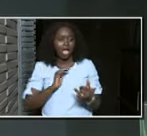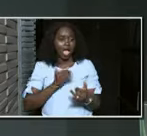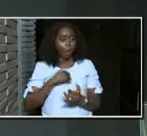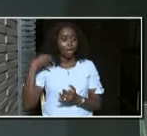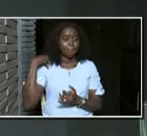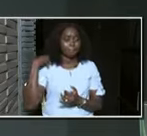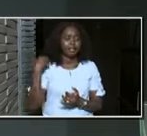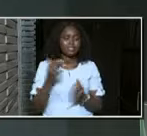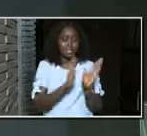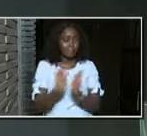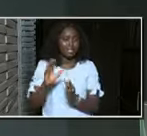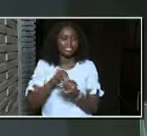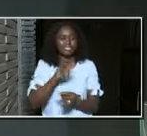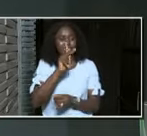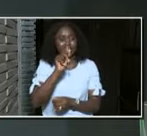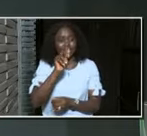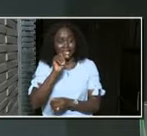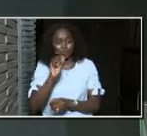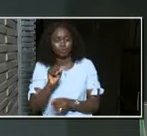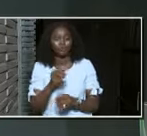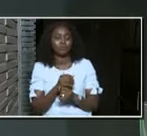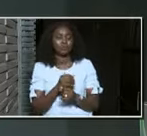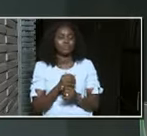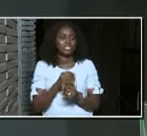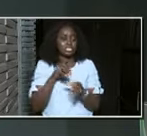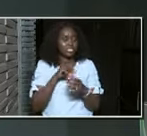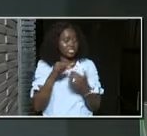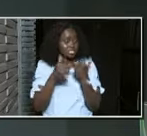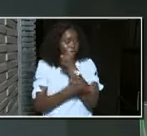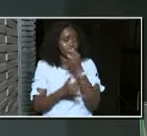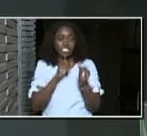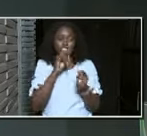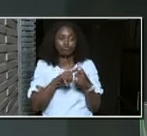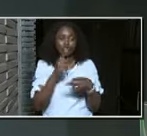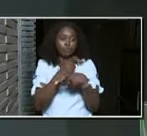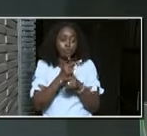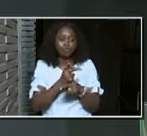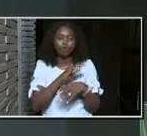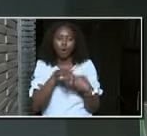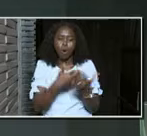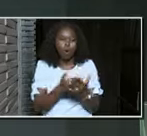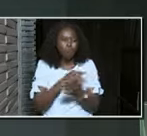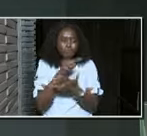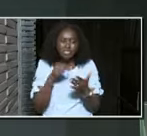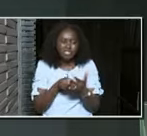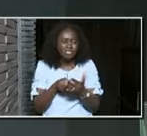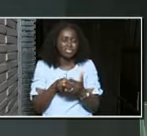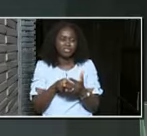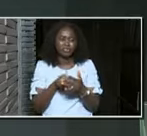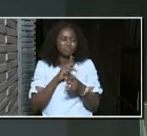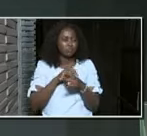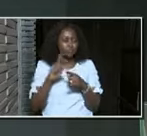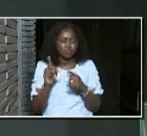in Kano and by extension in this country is to produce all these professions. And it's